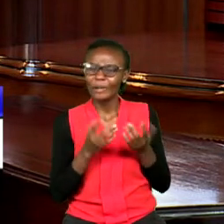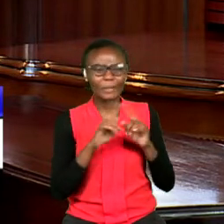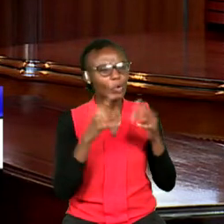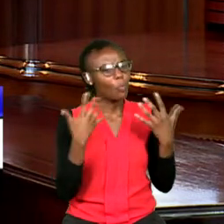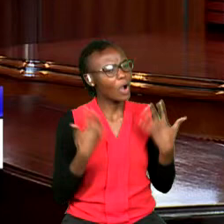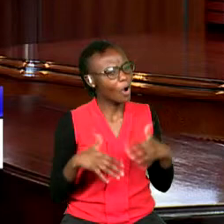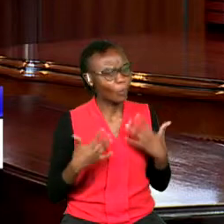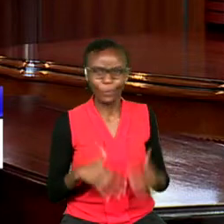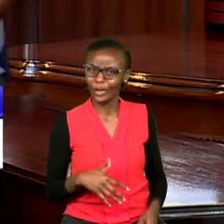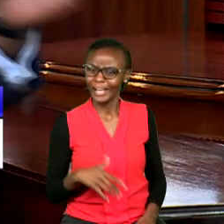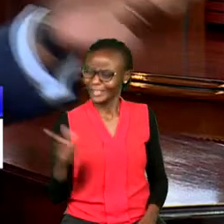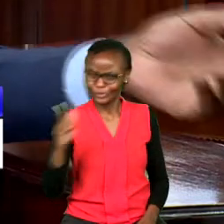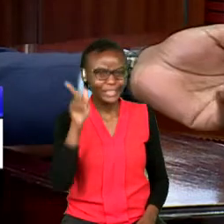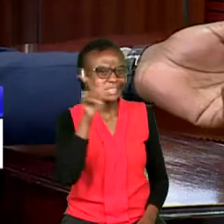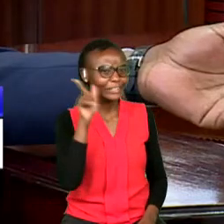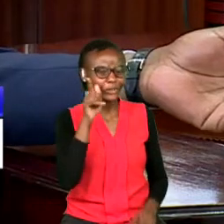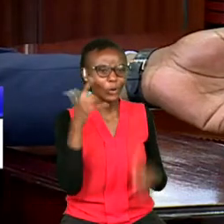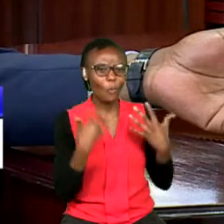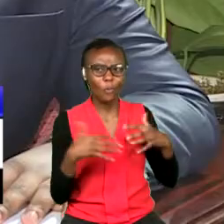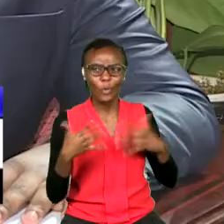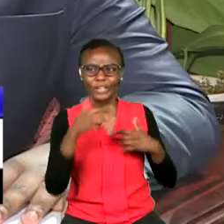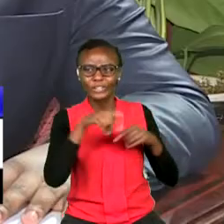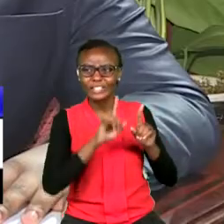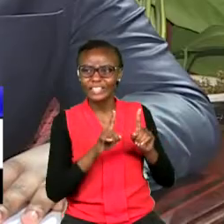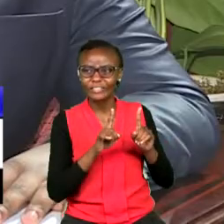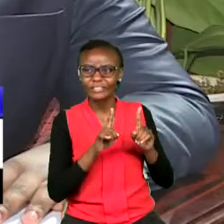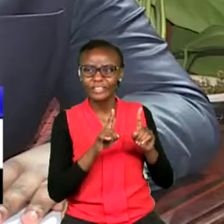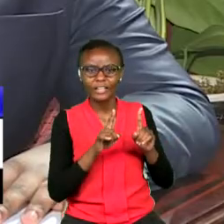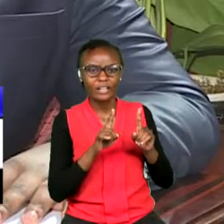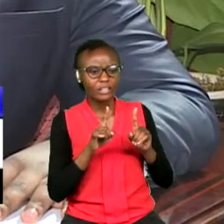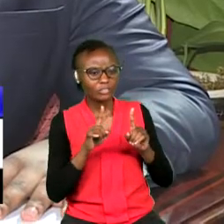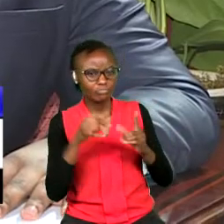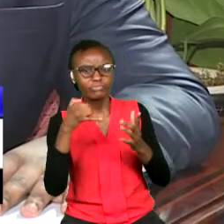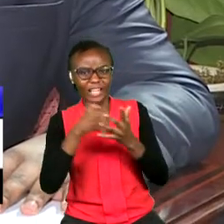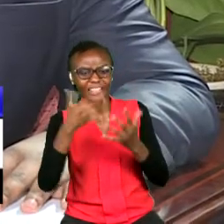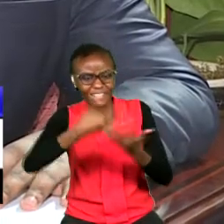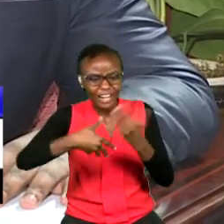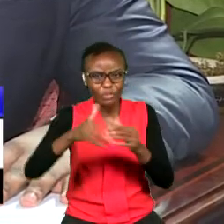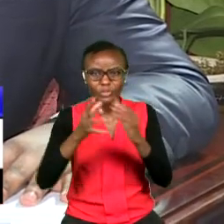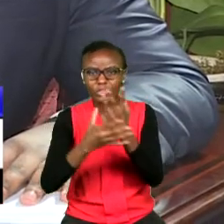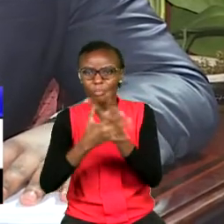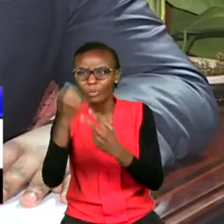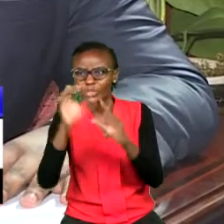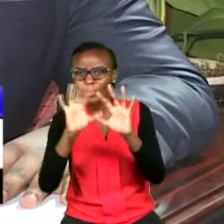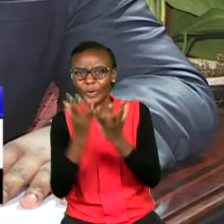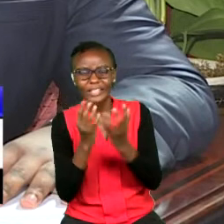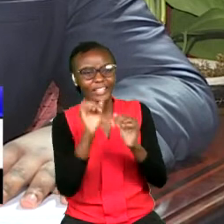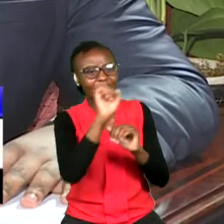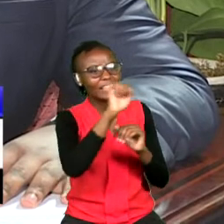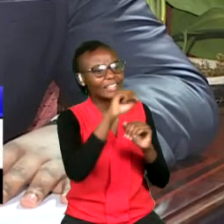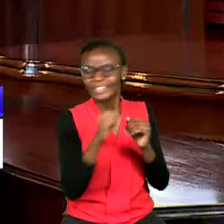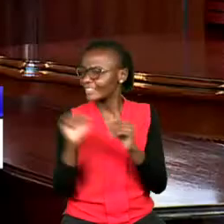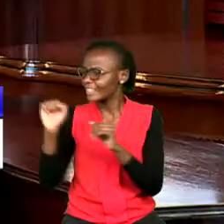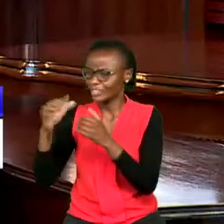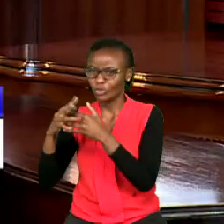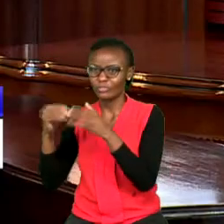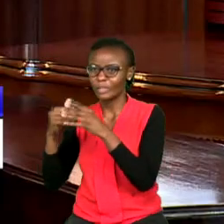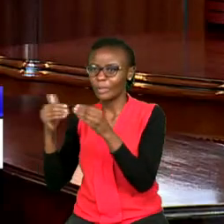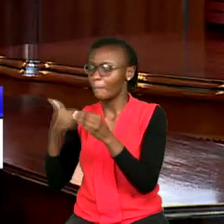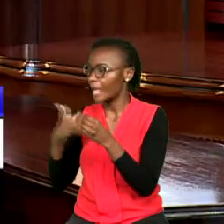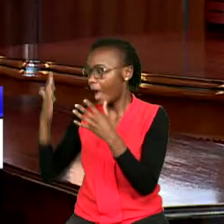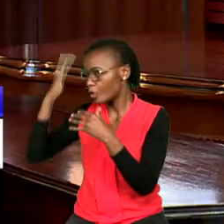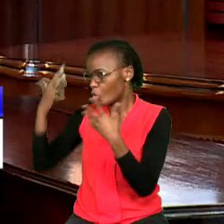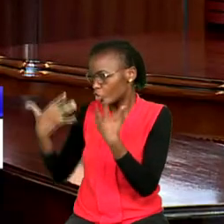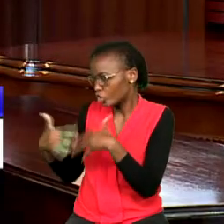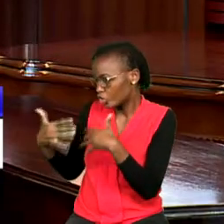Wow. And you're able to oscillate both worlds? Yes, comfortably. Comfortably. Born into both worlds. You're